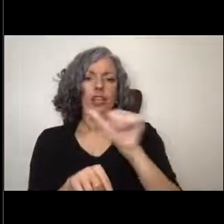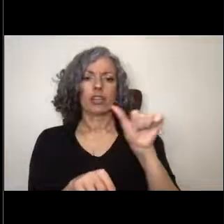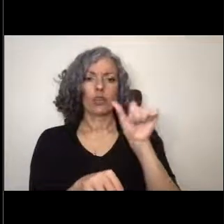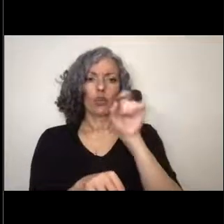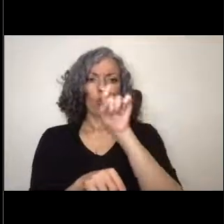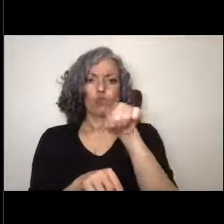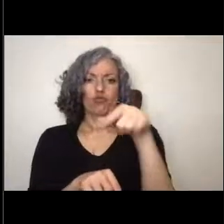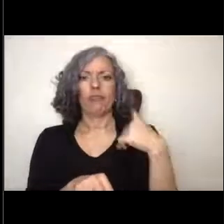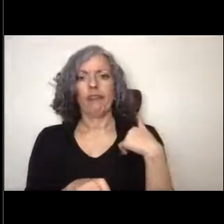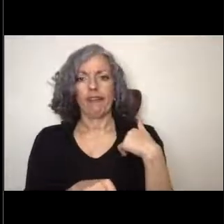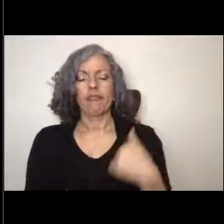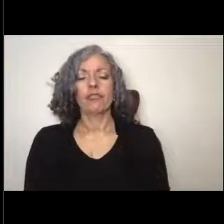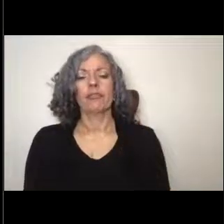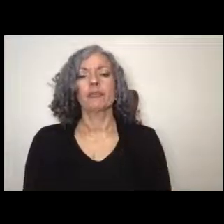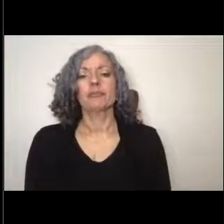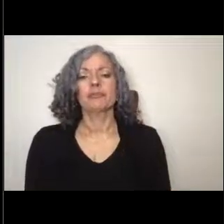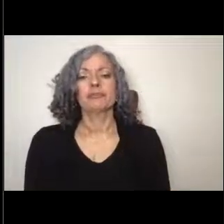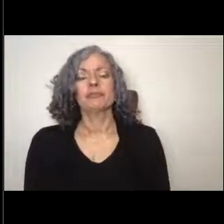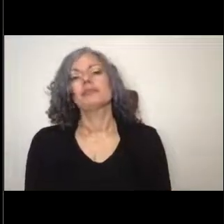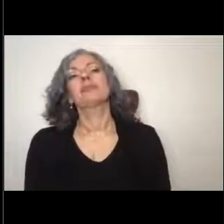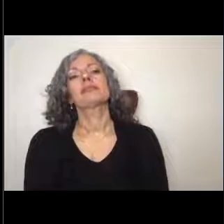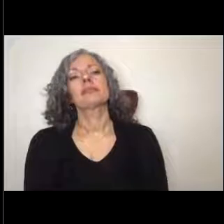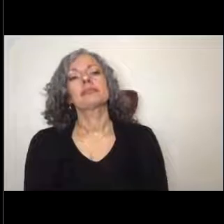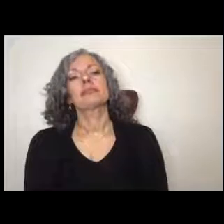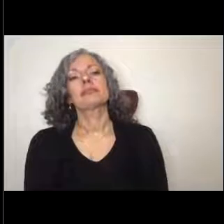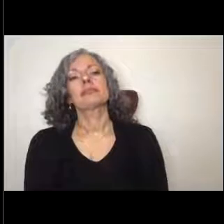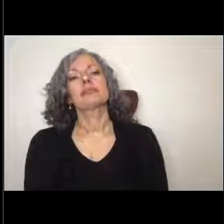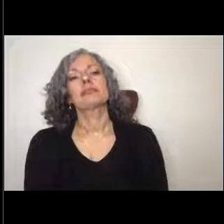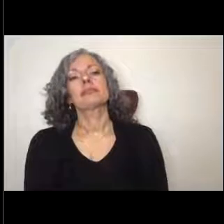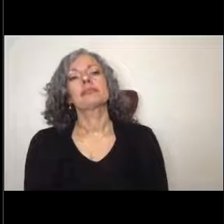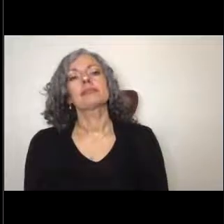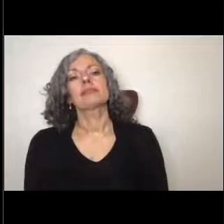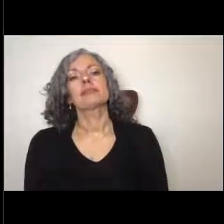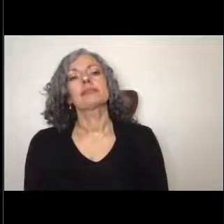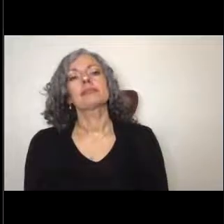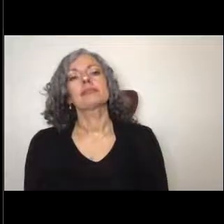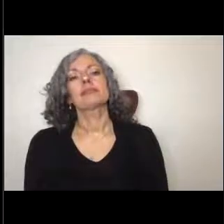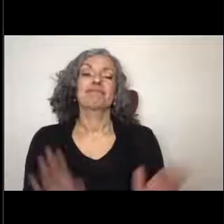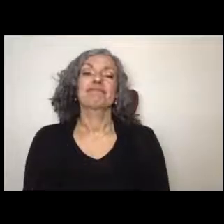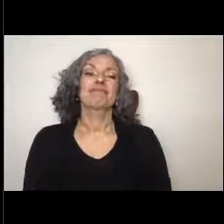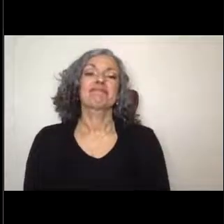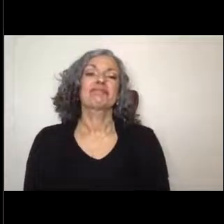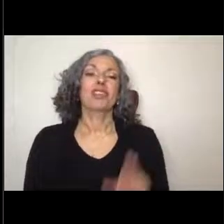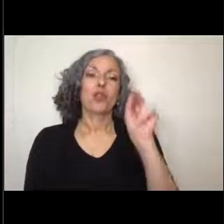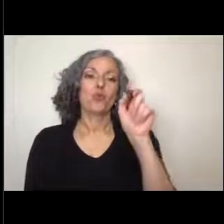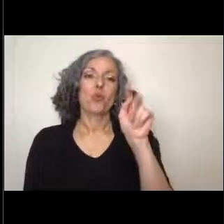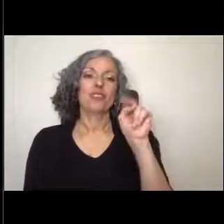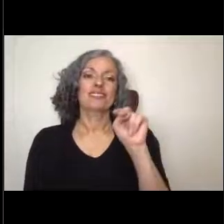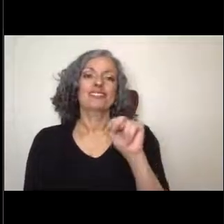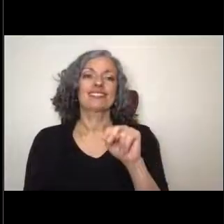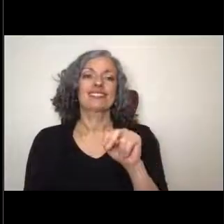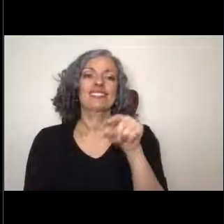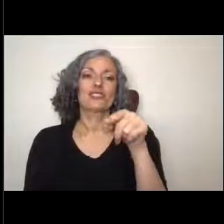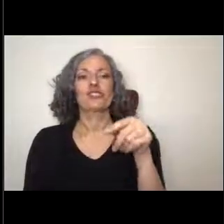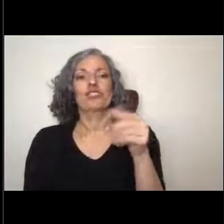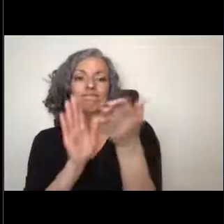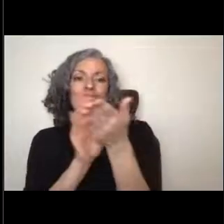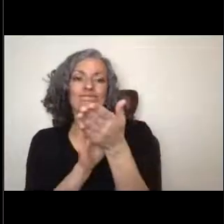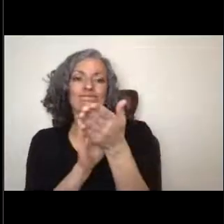Thank you so much. Commissioner Liu, That's okay. I can skip. you're going to pass on this one? Okay, Commissioner Norton. Yes, I wanted to compliment you